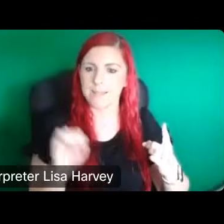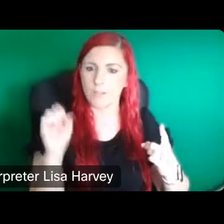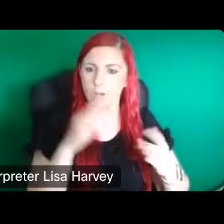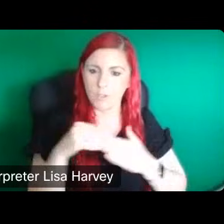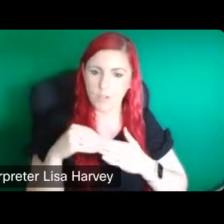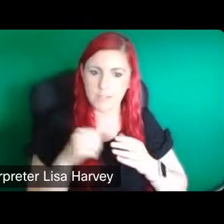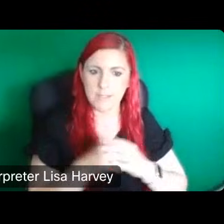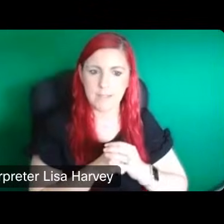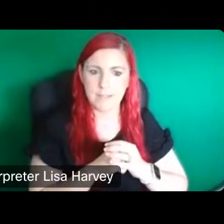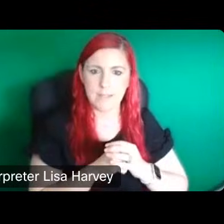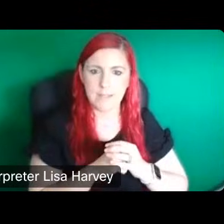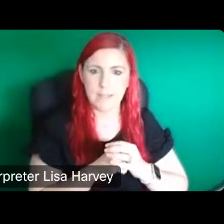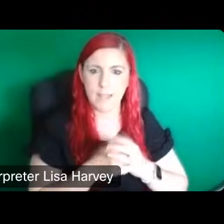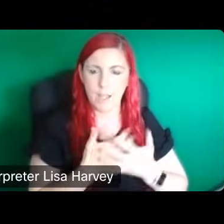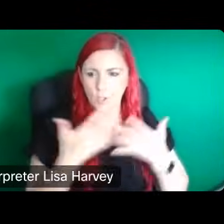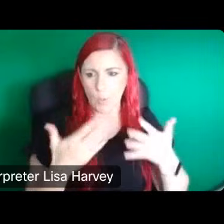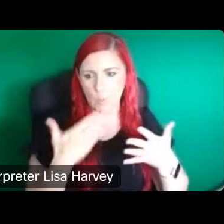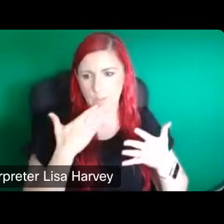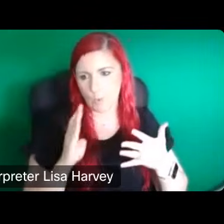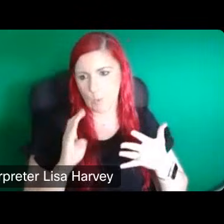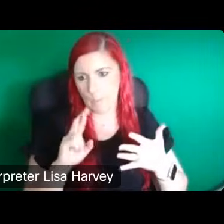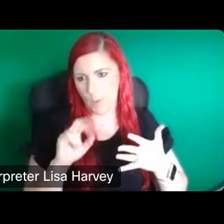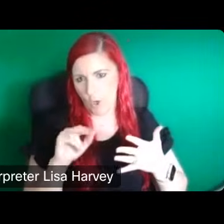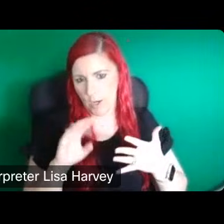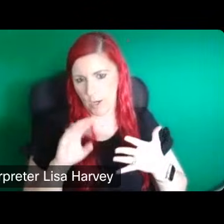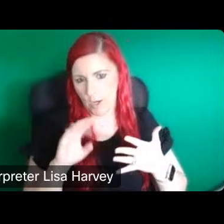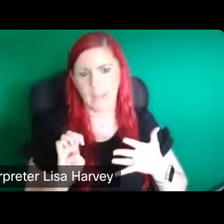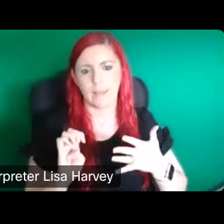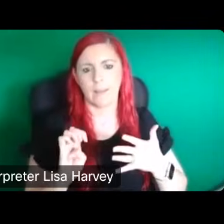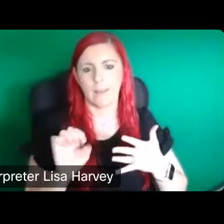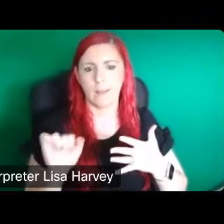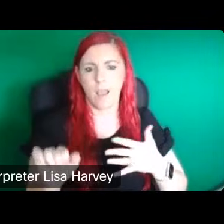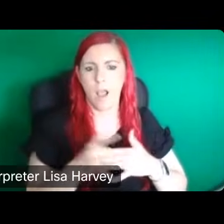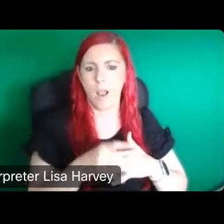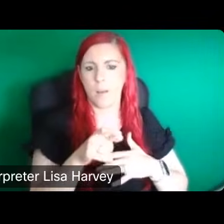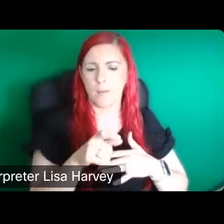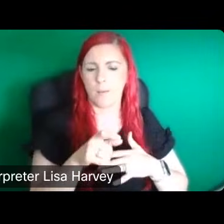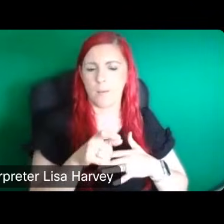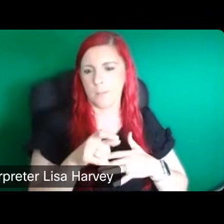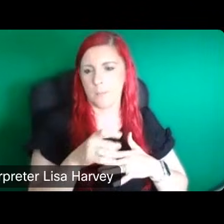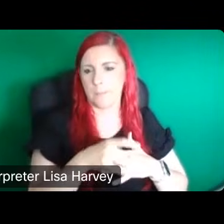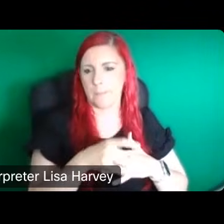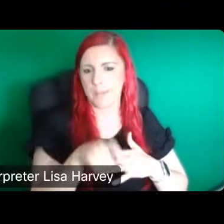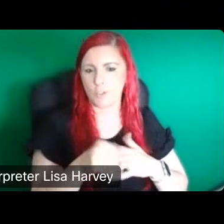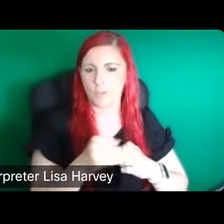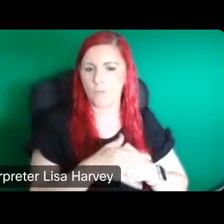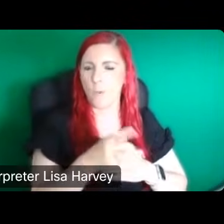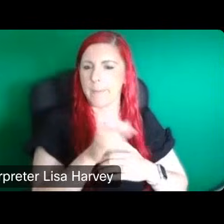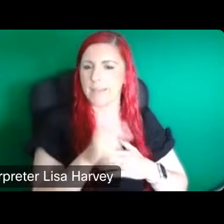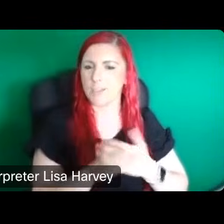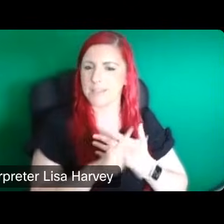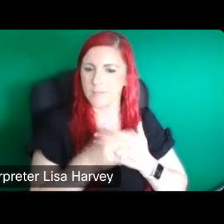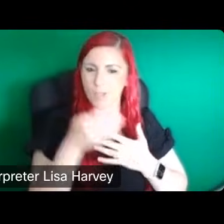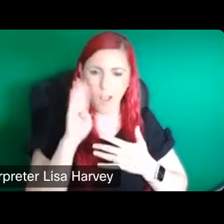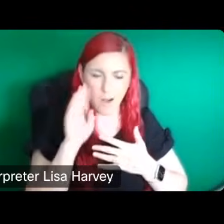well. Huge thank you to Bernie and Patients for Patient Safety Ireland, who are always